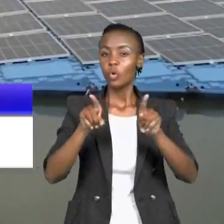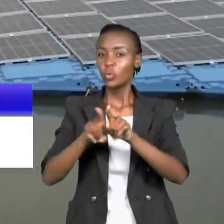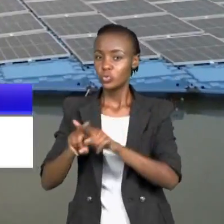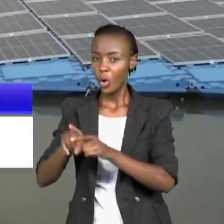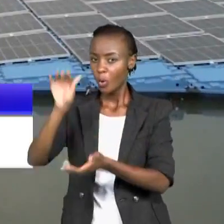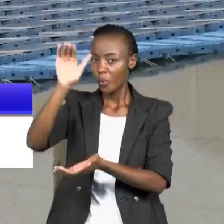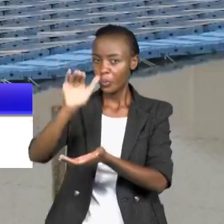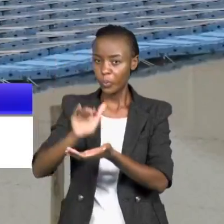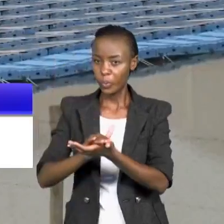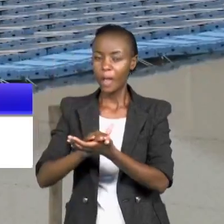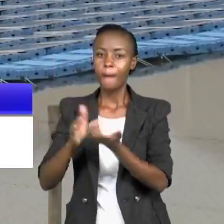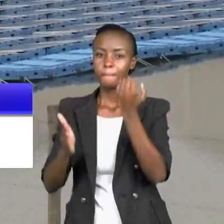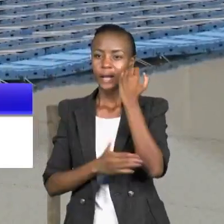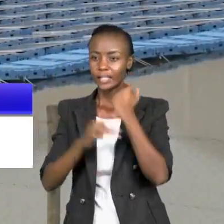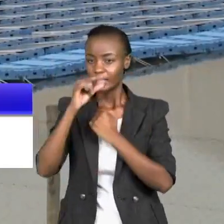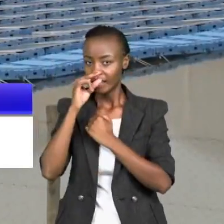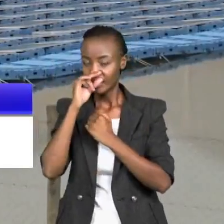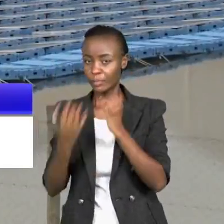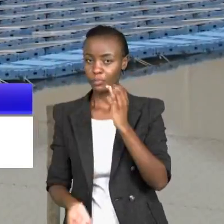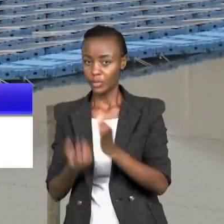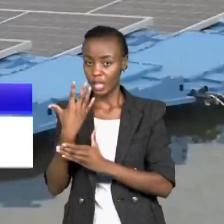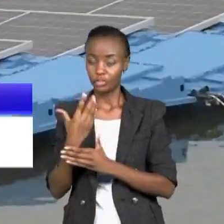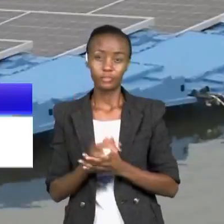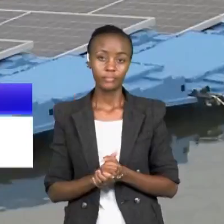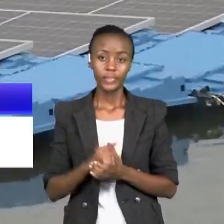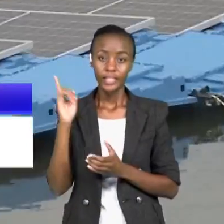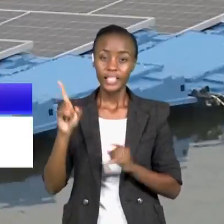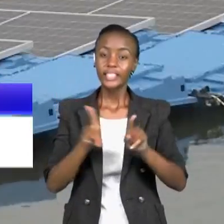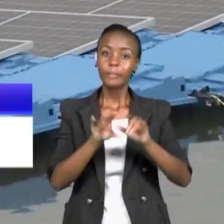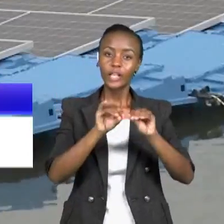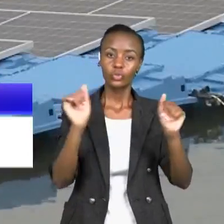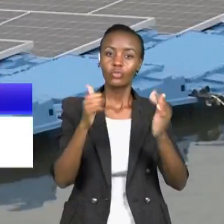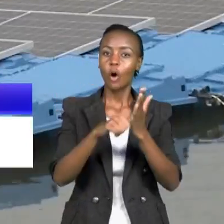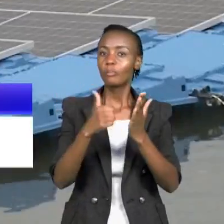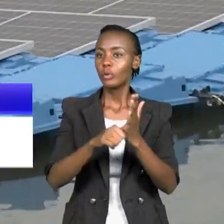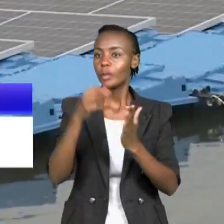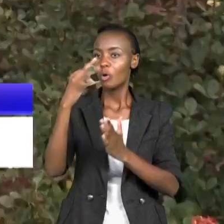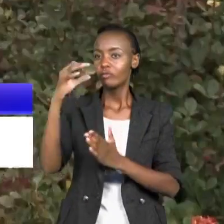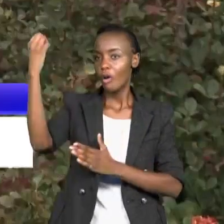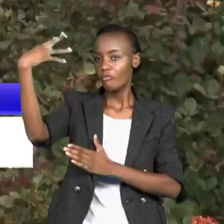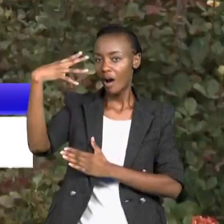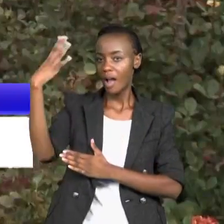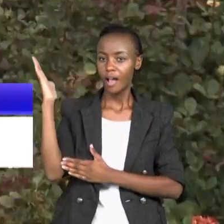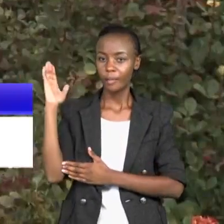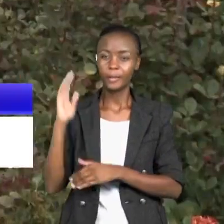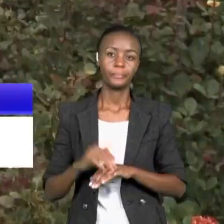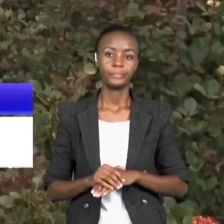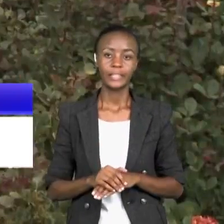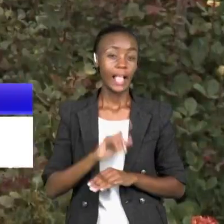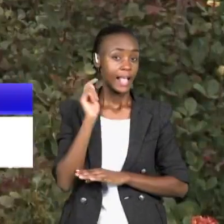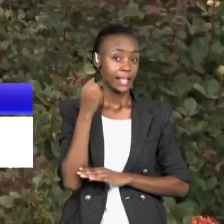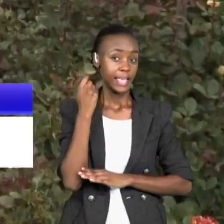system provides an ideal answer to the perennial energy supply problem long haunting the flower farm. Kenya has a real